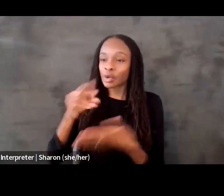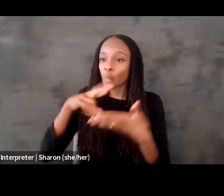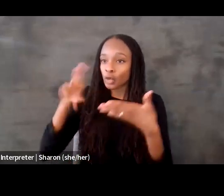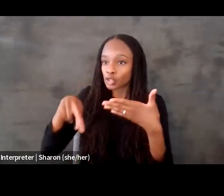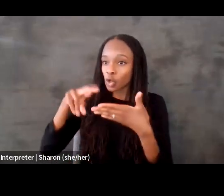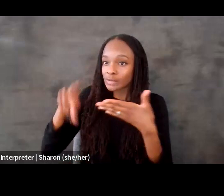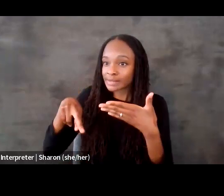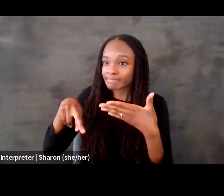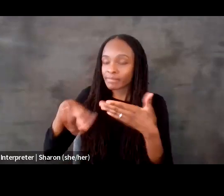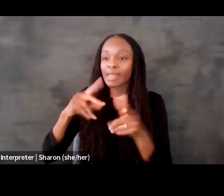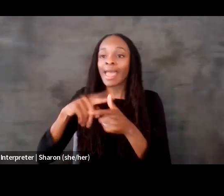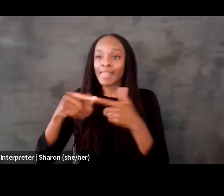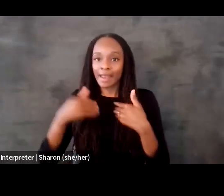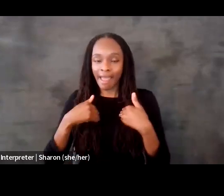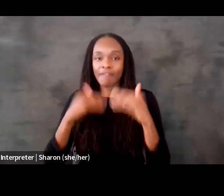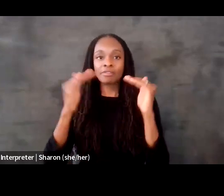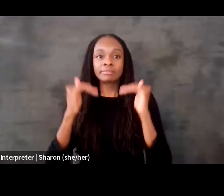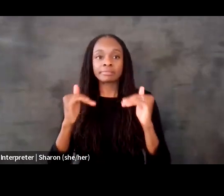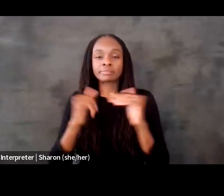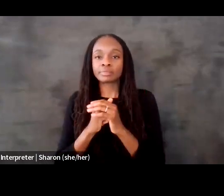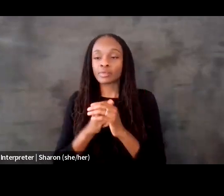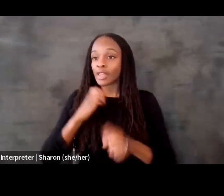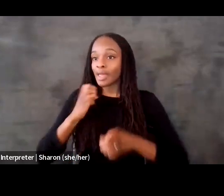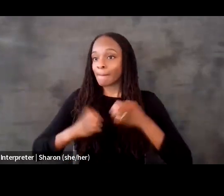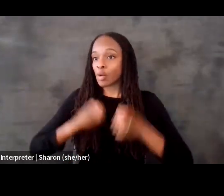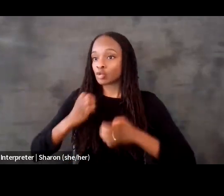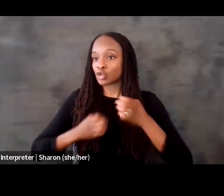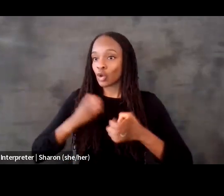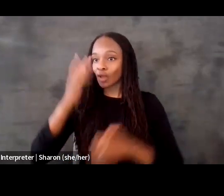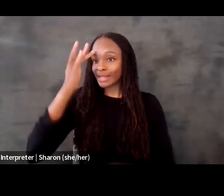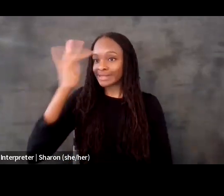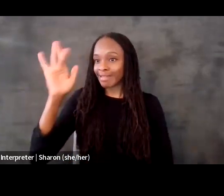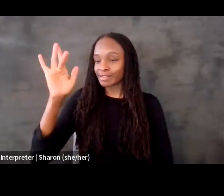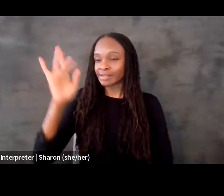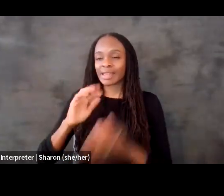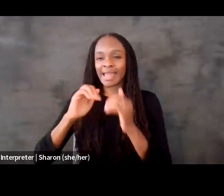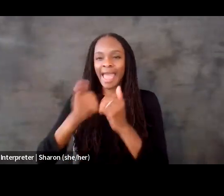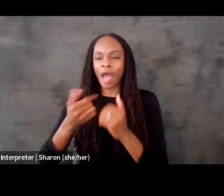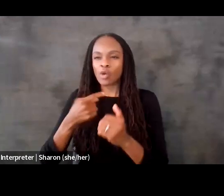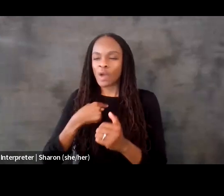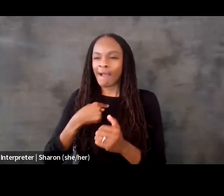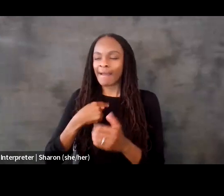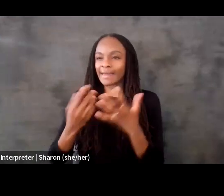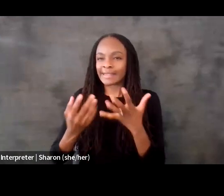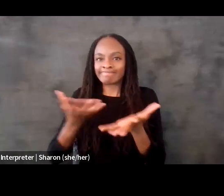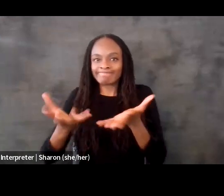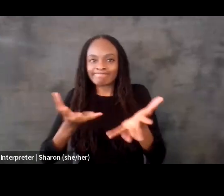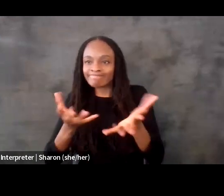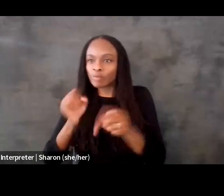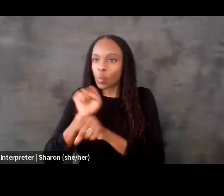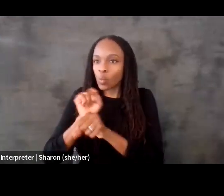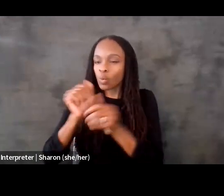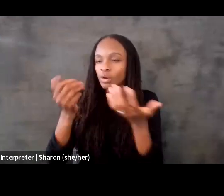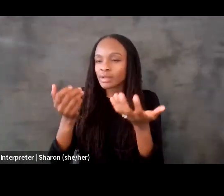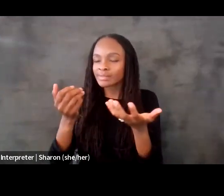And then you have your emotional intelligence. How do I compromise, exchange, and work,